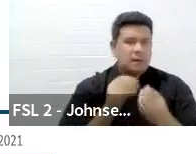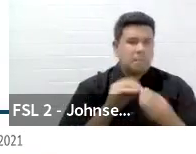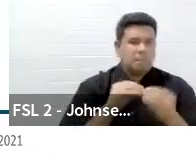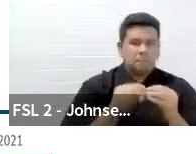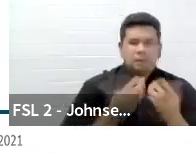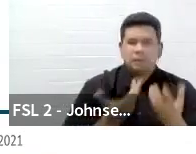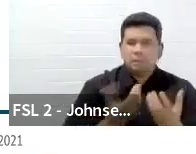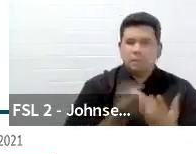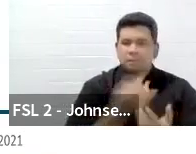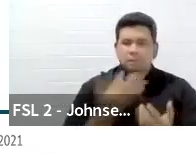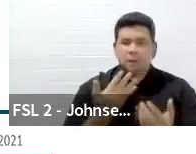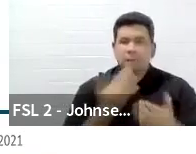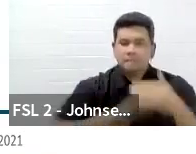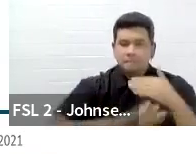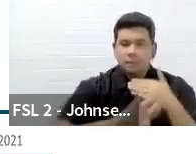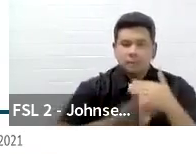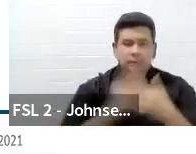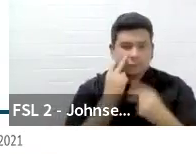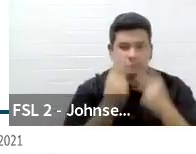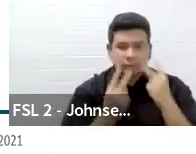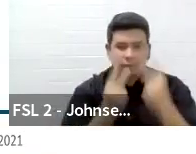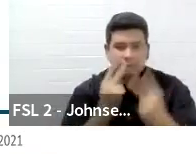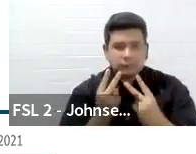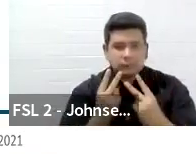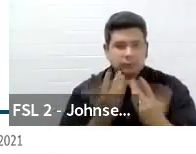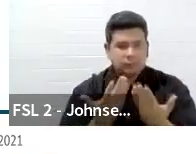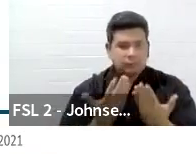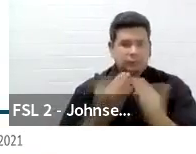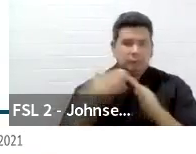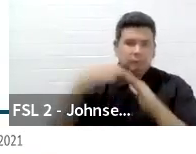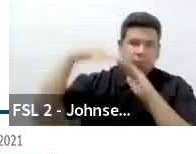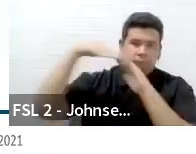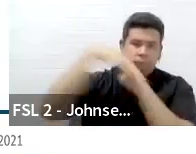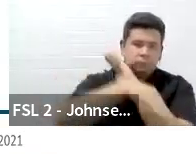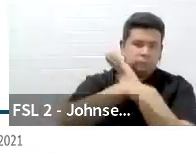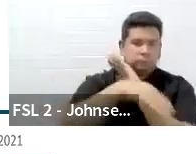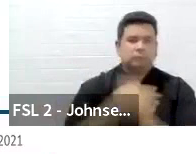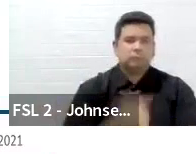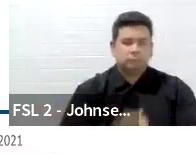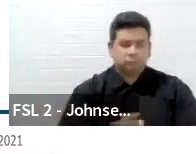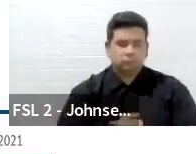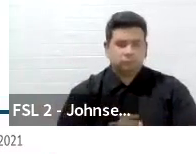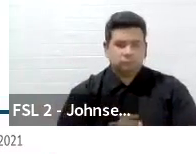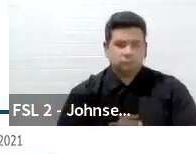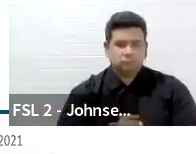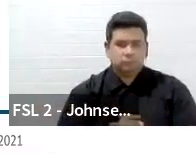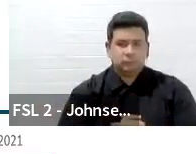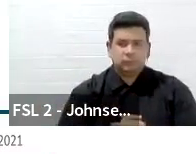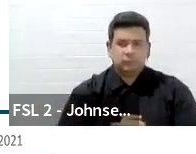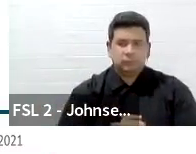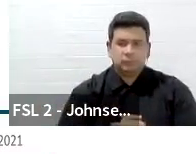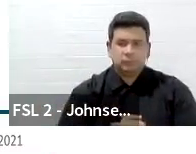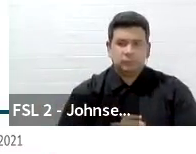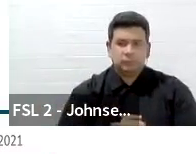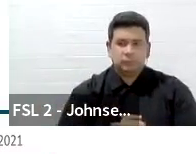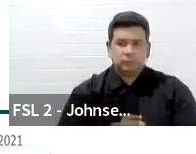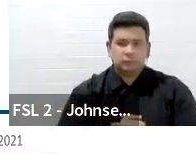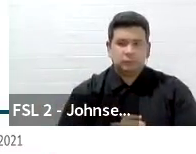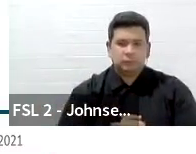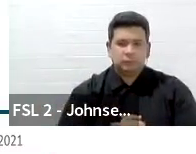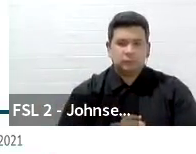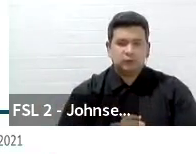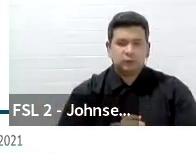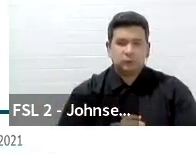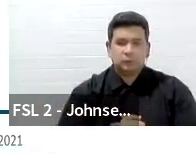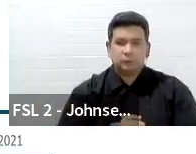particular year. And so we see here that there's a sudden drop. Okay. Of course, this is still net of